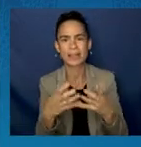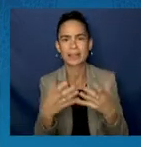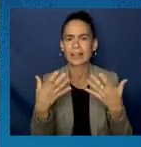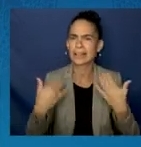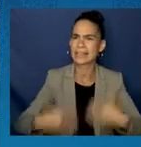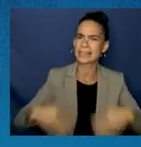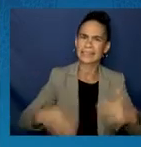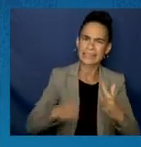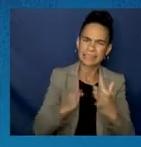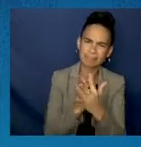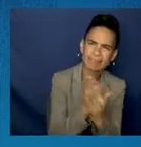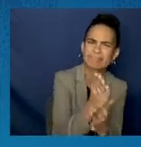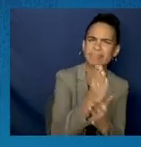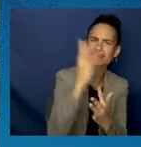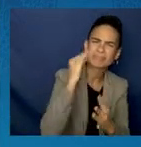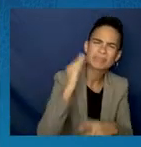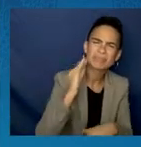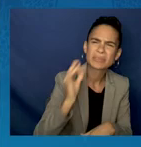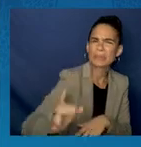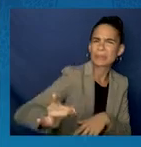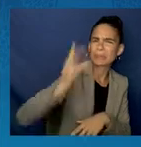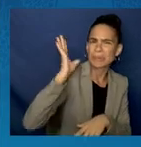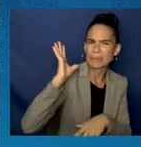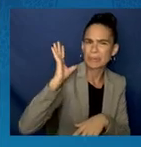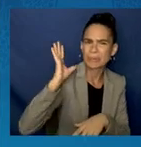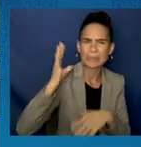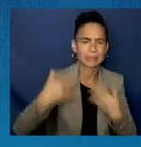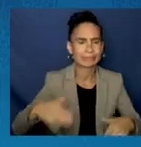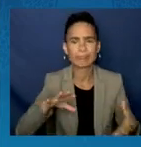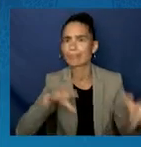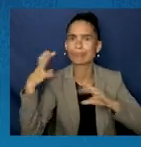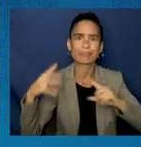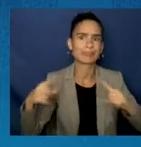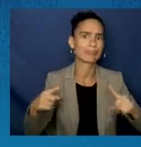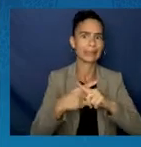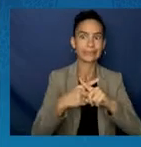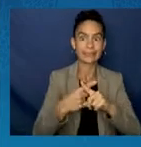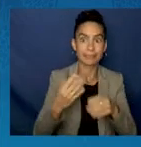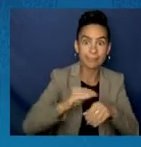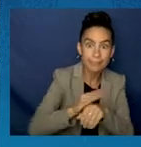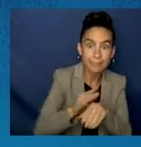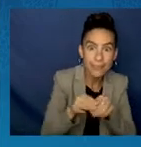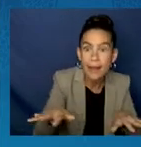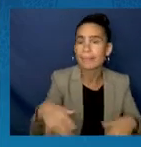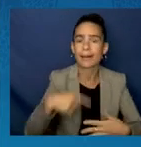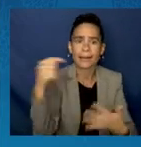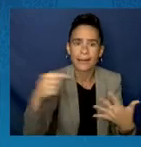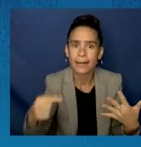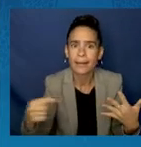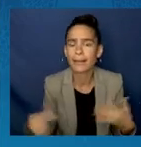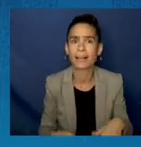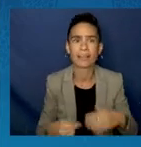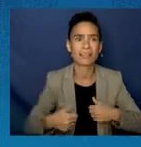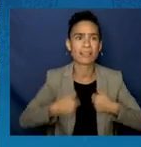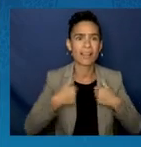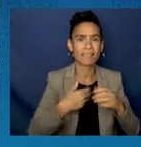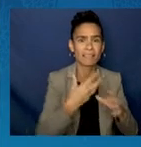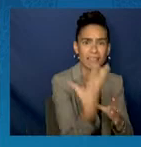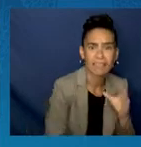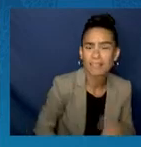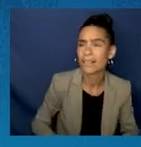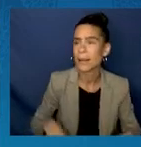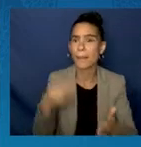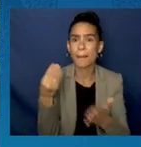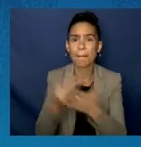loss, be it loss of life, loss of income, loss of jobs, loss of normalcy. And in the midst of